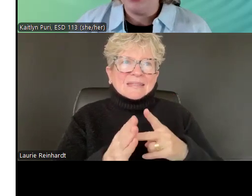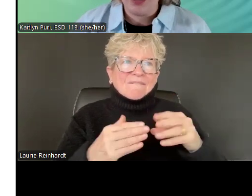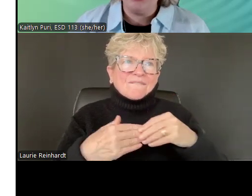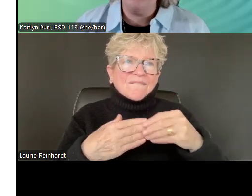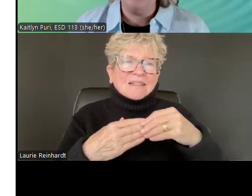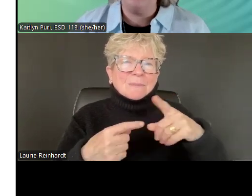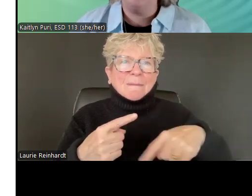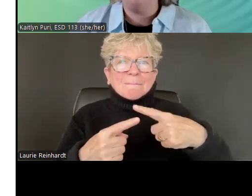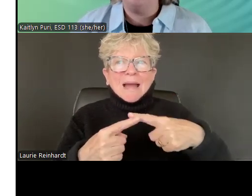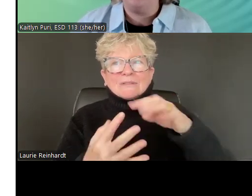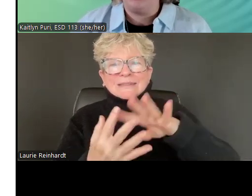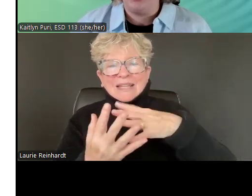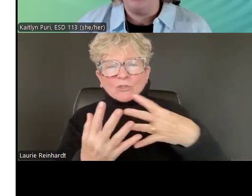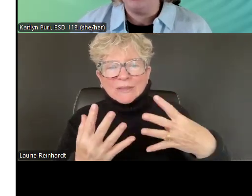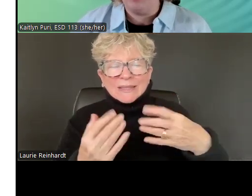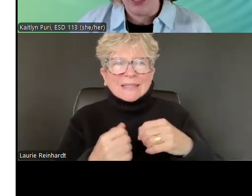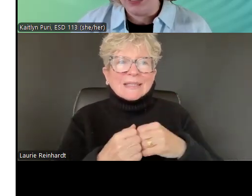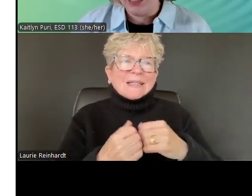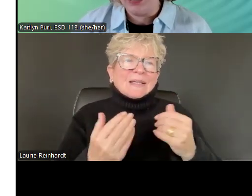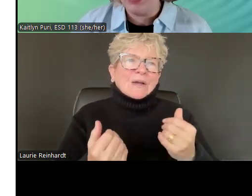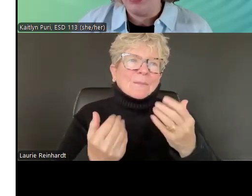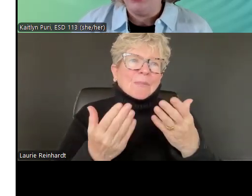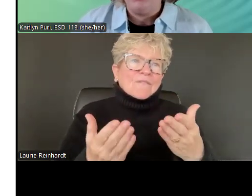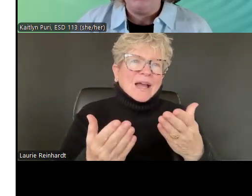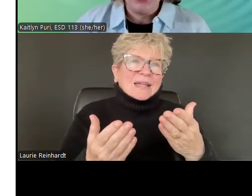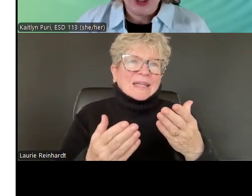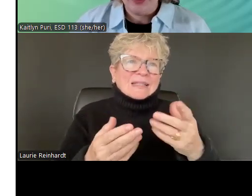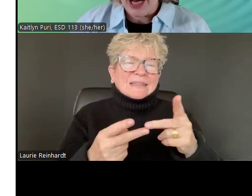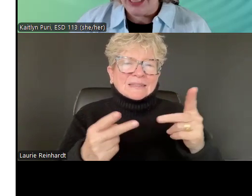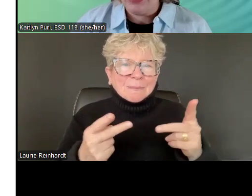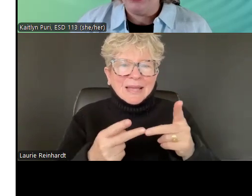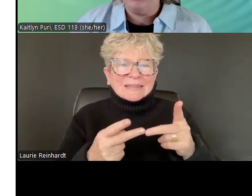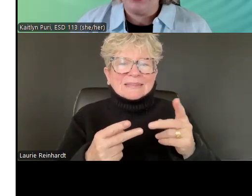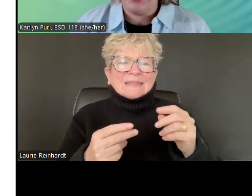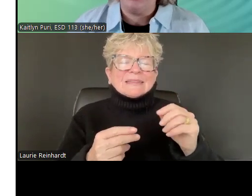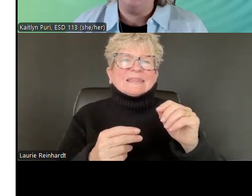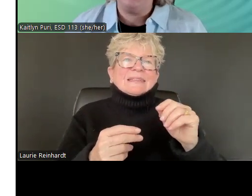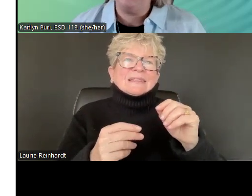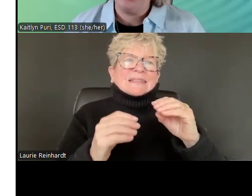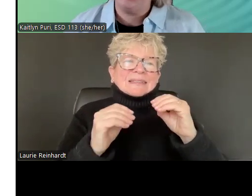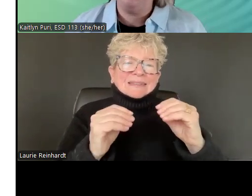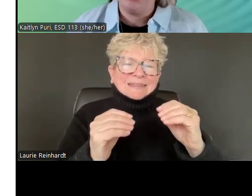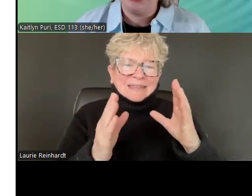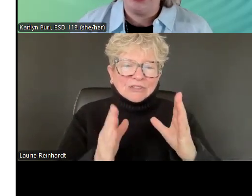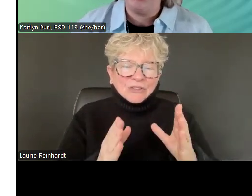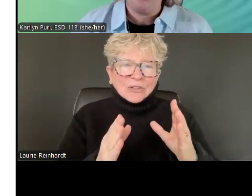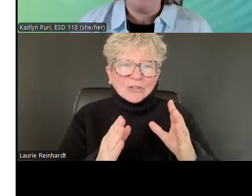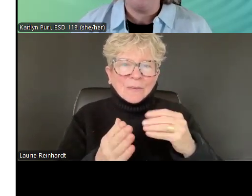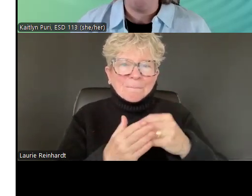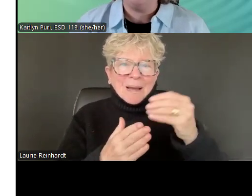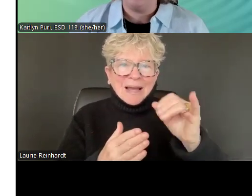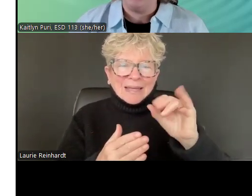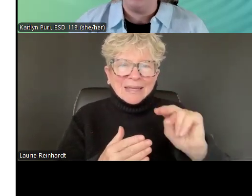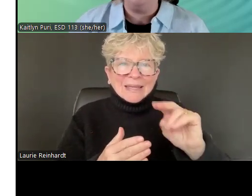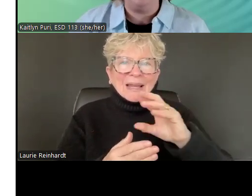around scheduling, providing us spaces, teacher buy-in, and participation in